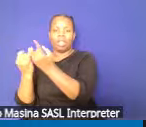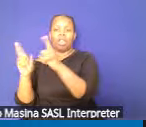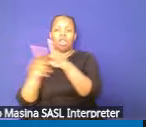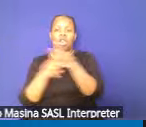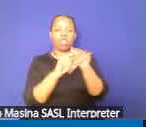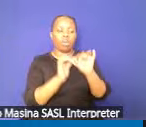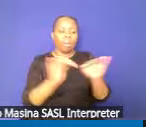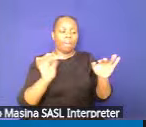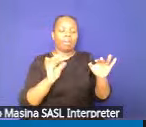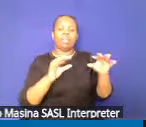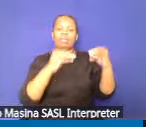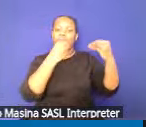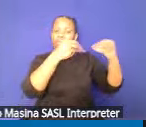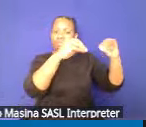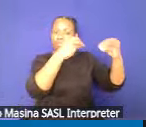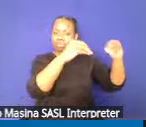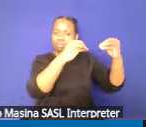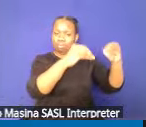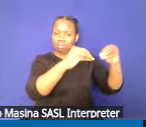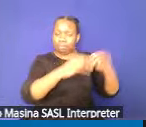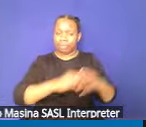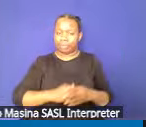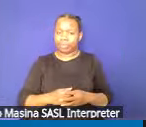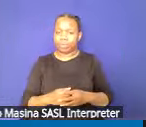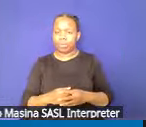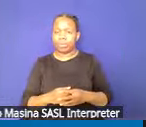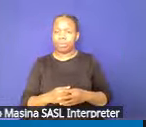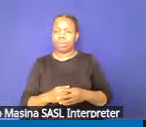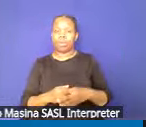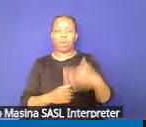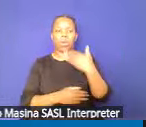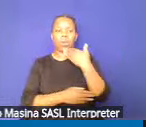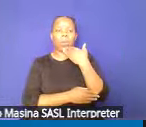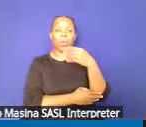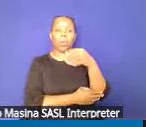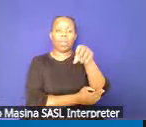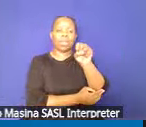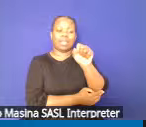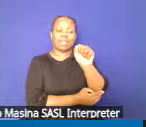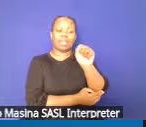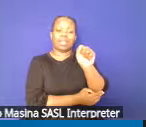sector. So SARS is a Schedule